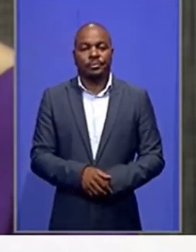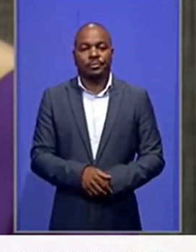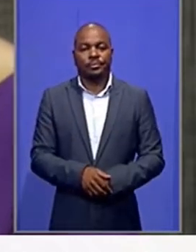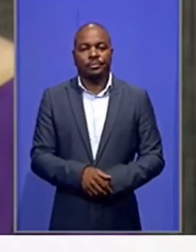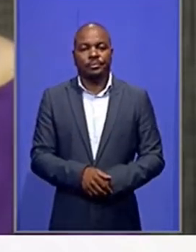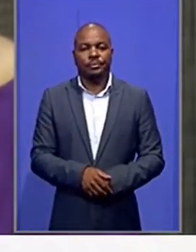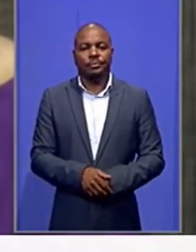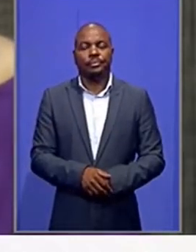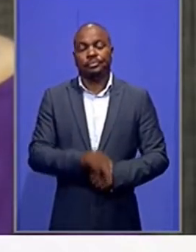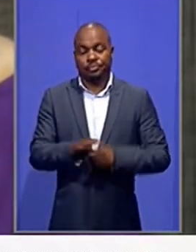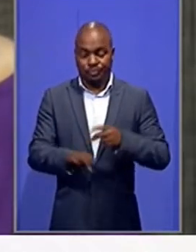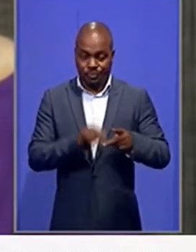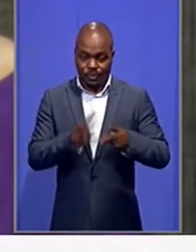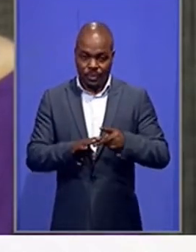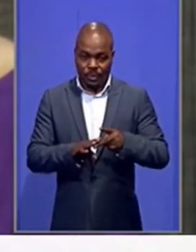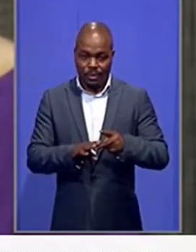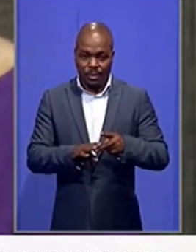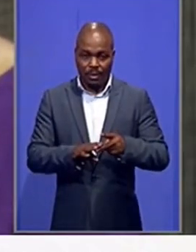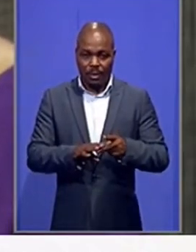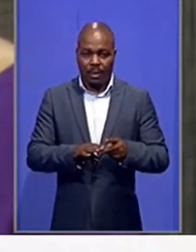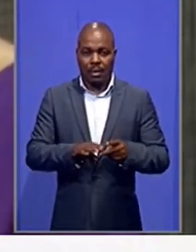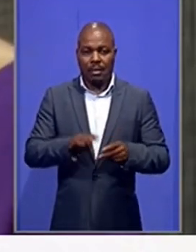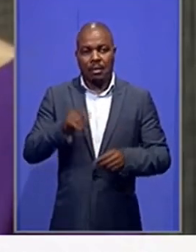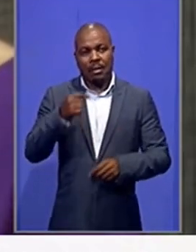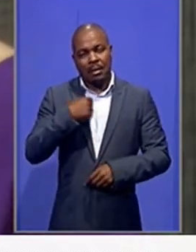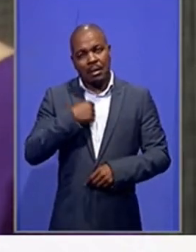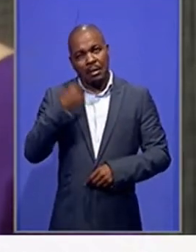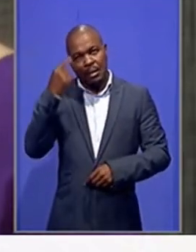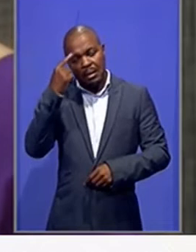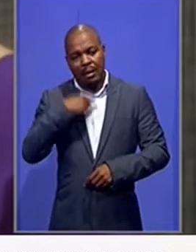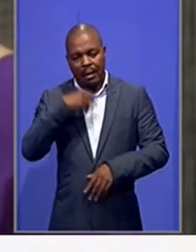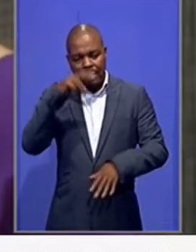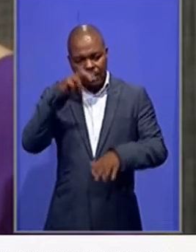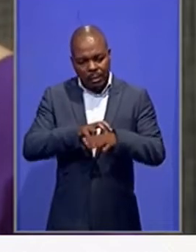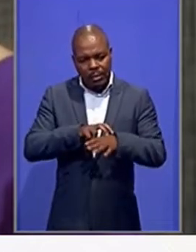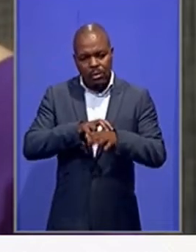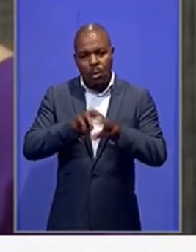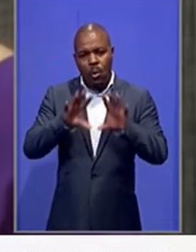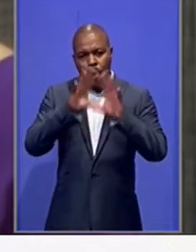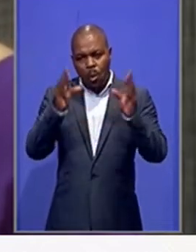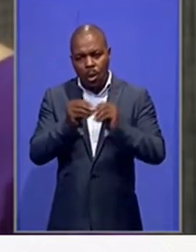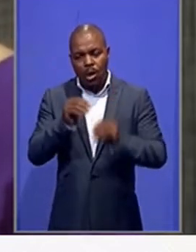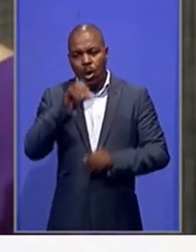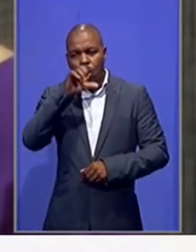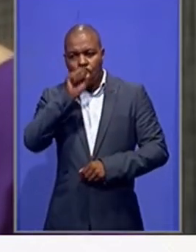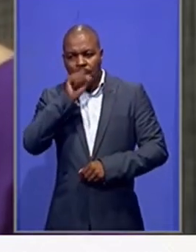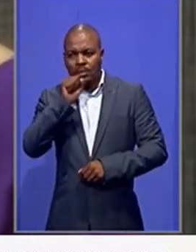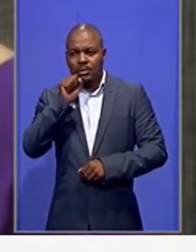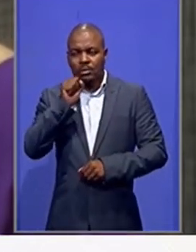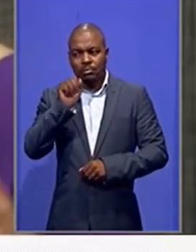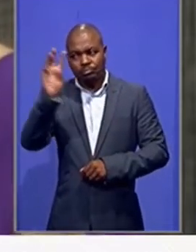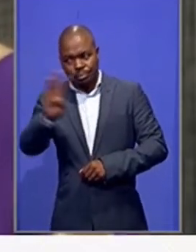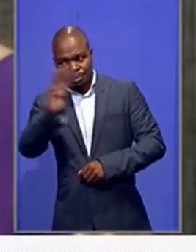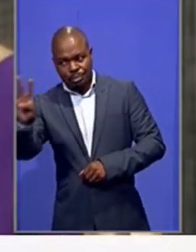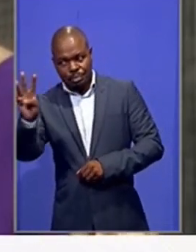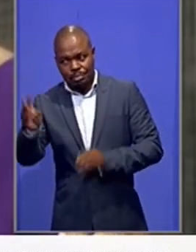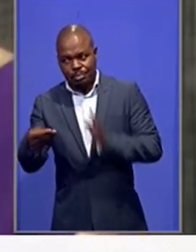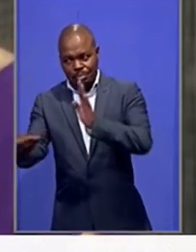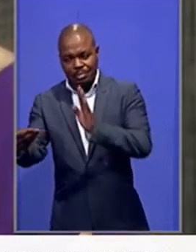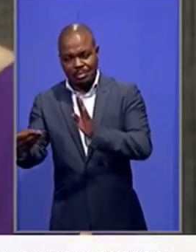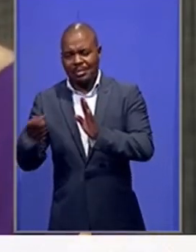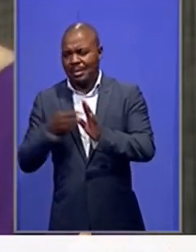And I don't think I need to go through all of these orange alerts, but they had to do with the